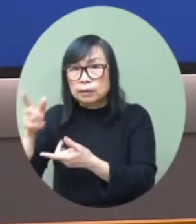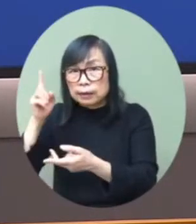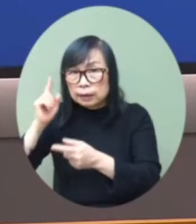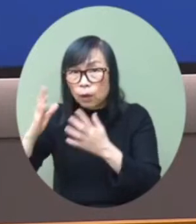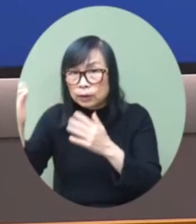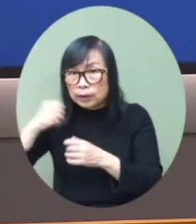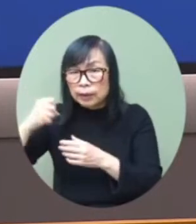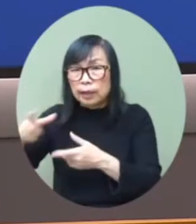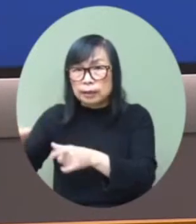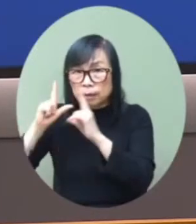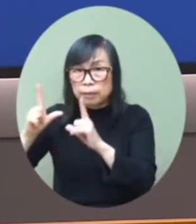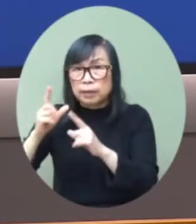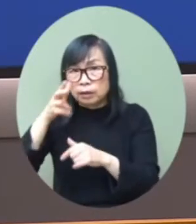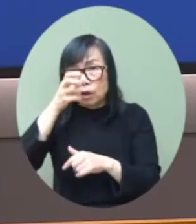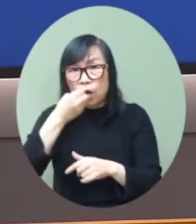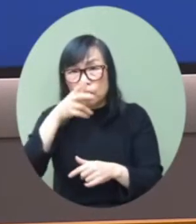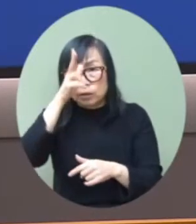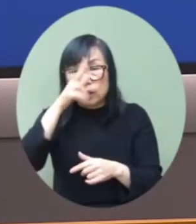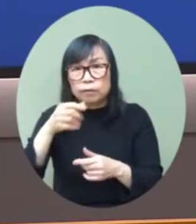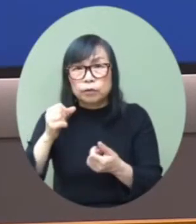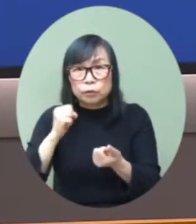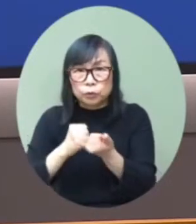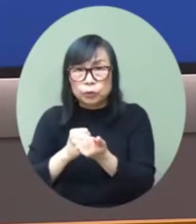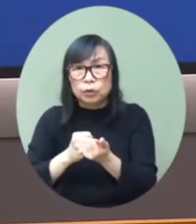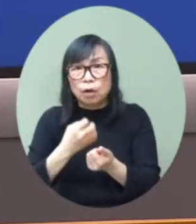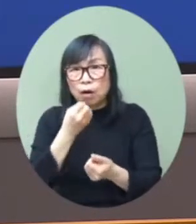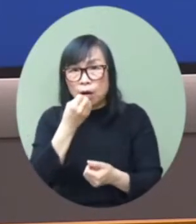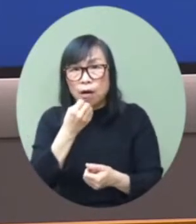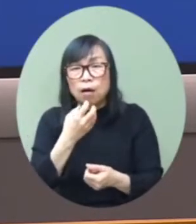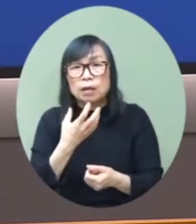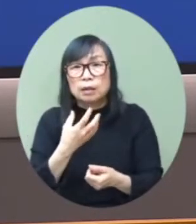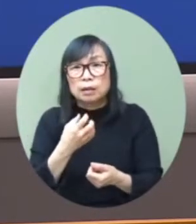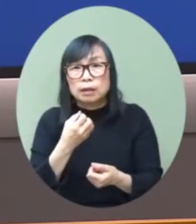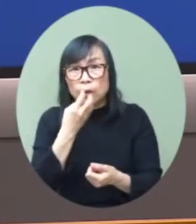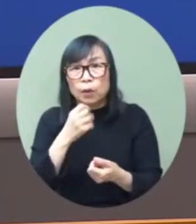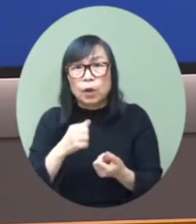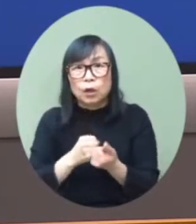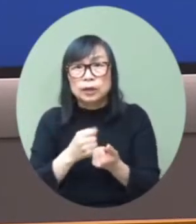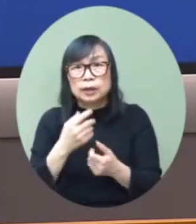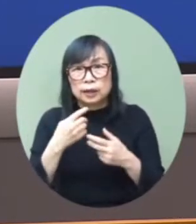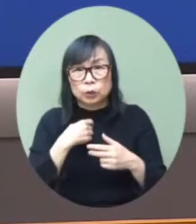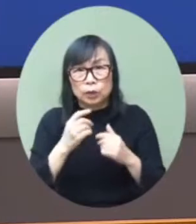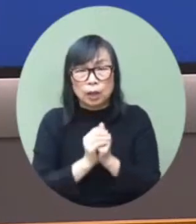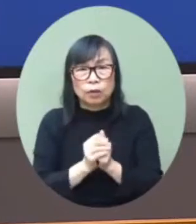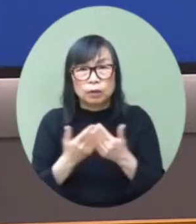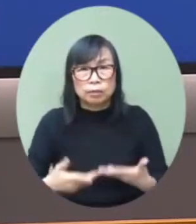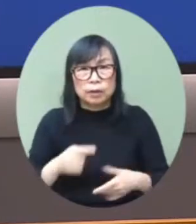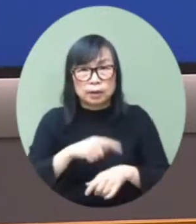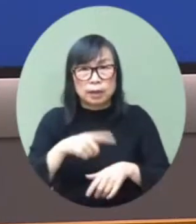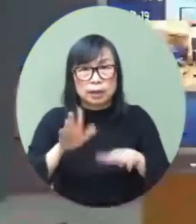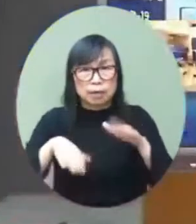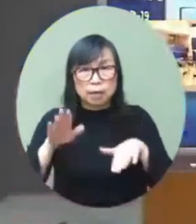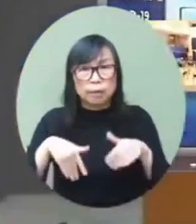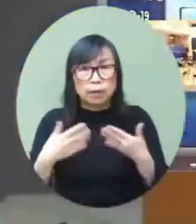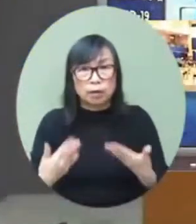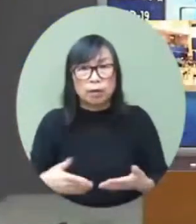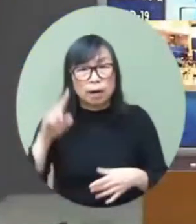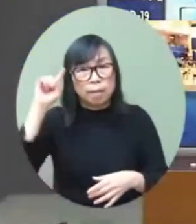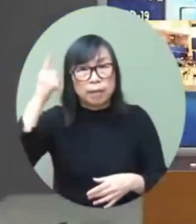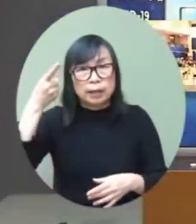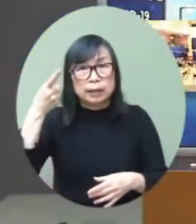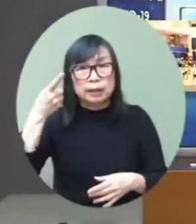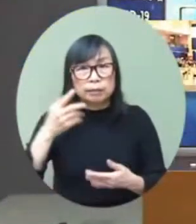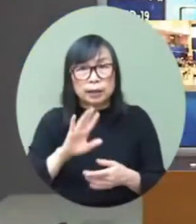quite often, they always respond favorably to our requests. And thank you all. Let's end today's press briefing.